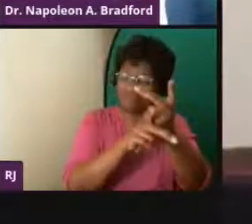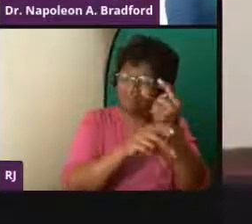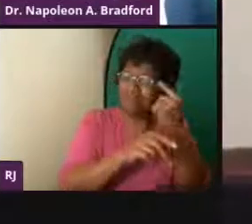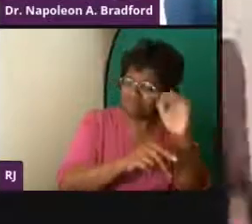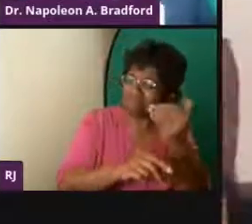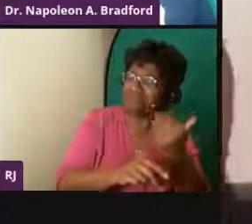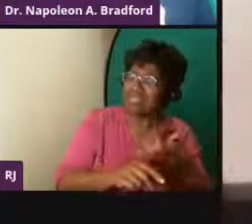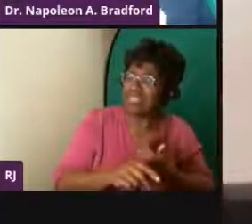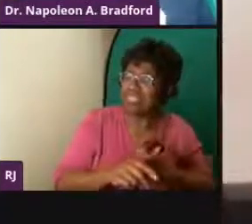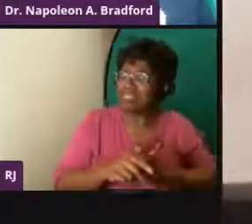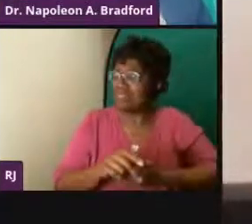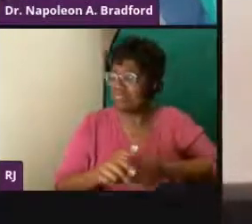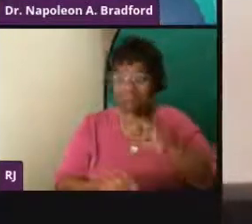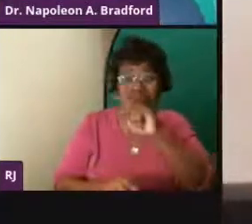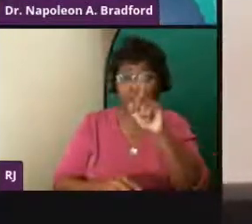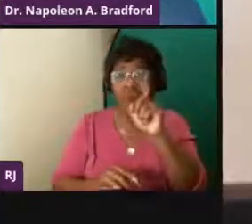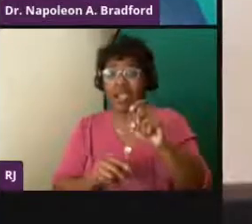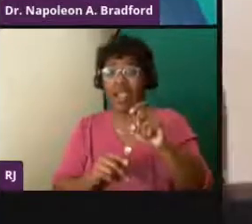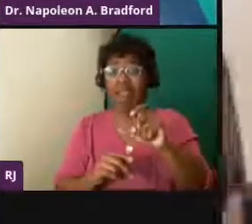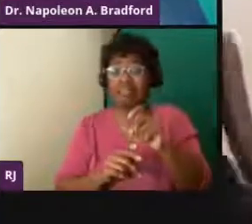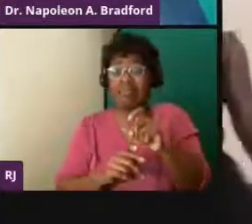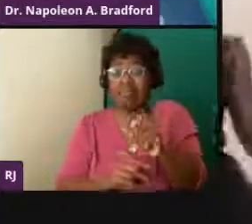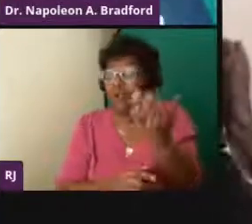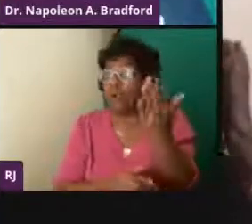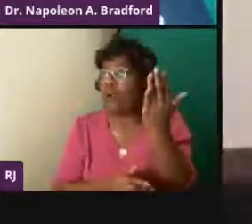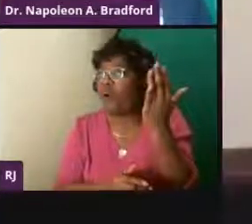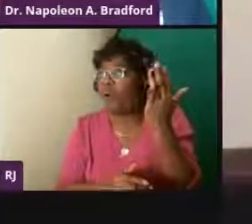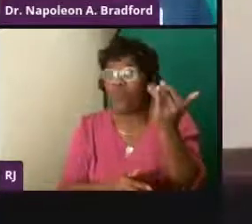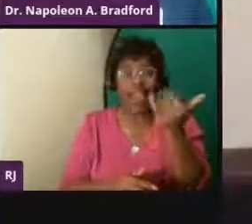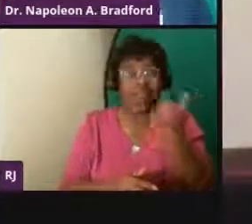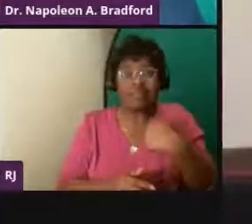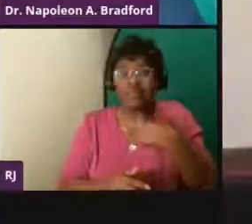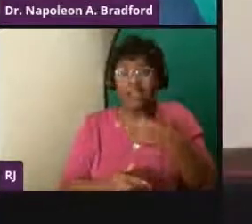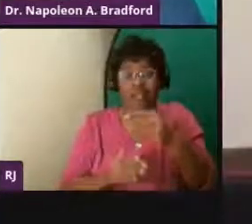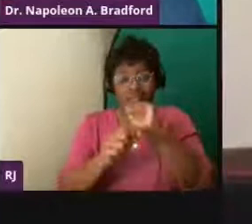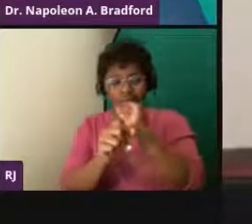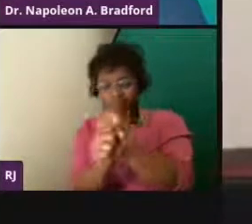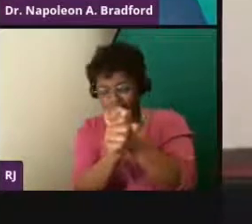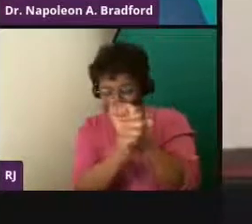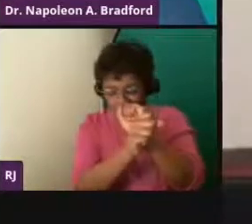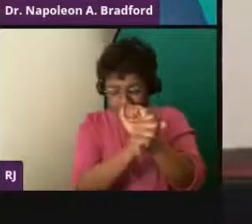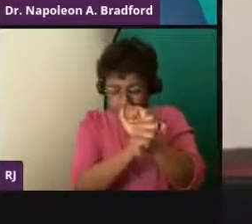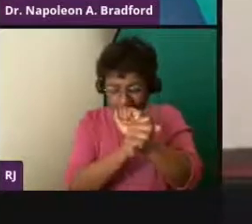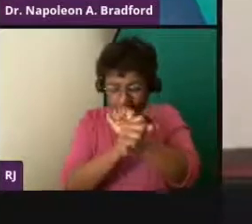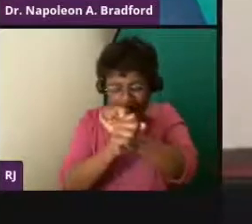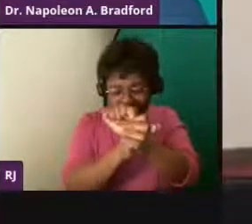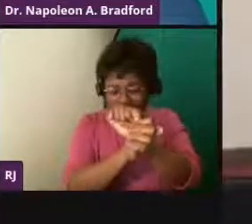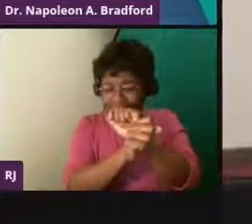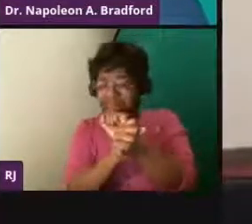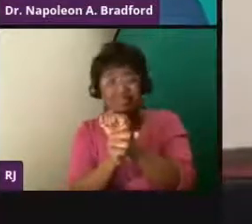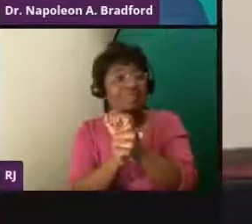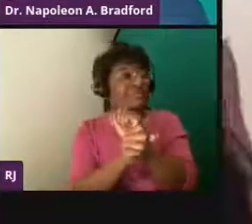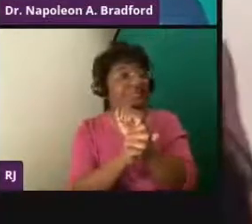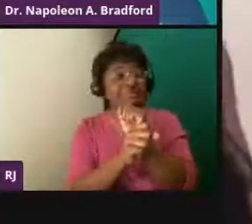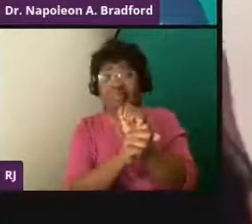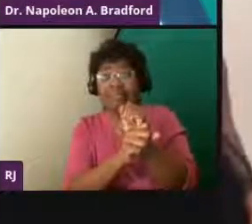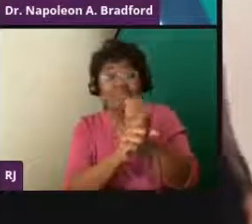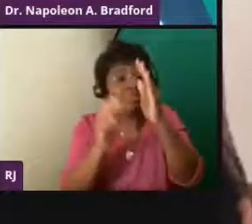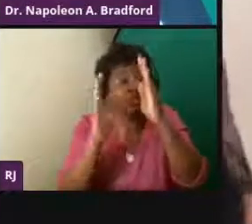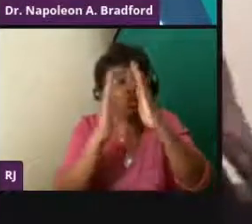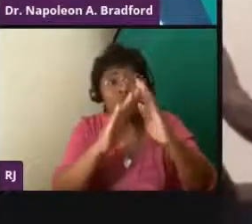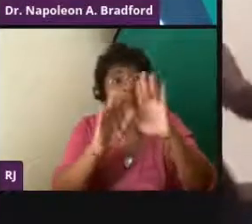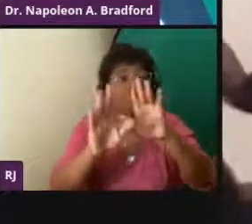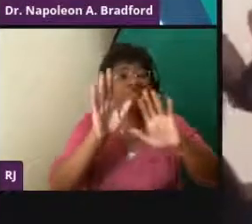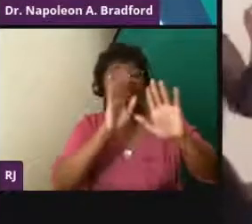Can I ask you one question? So why? So why should I be broke? When